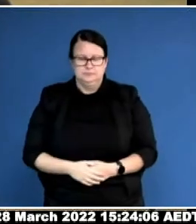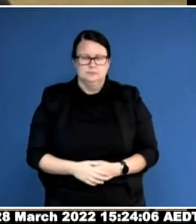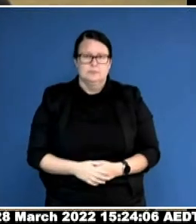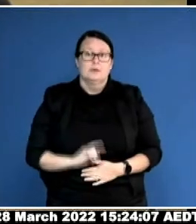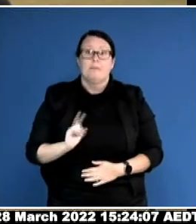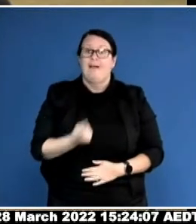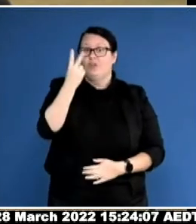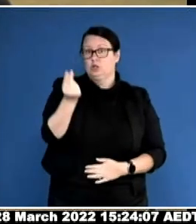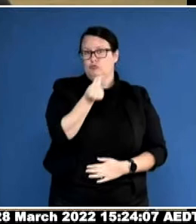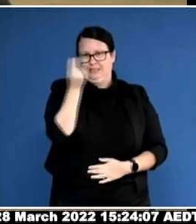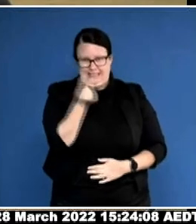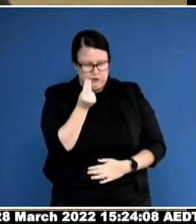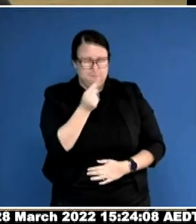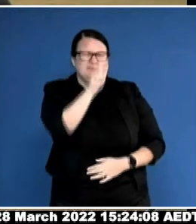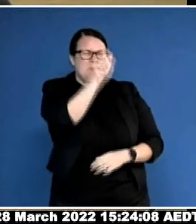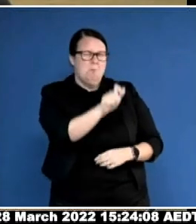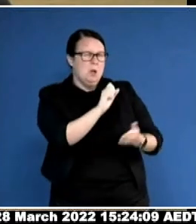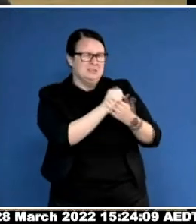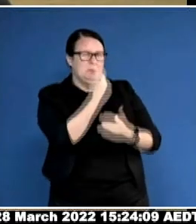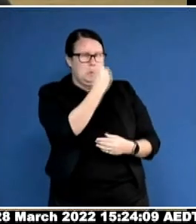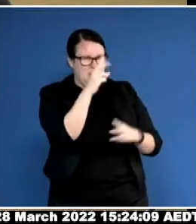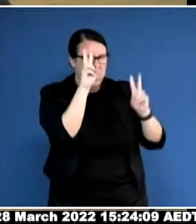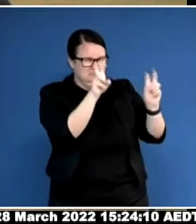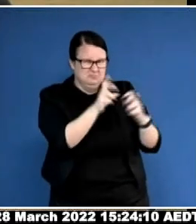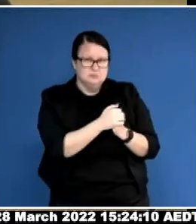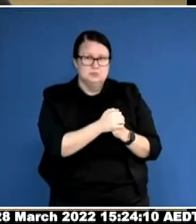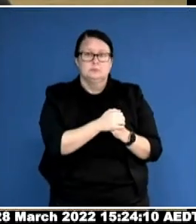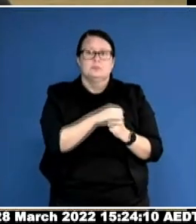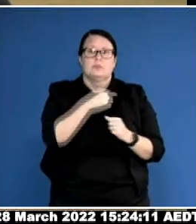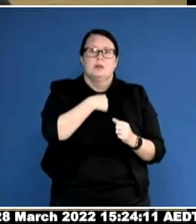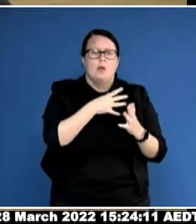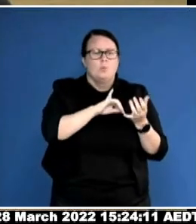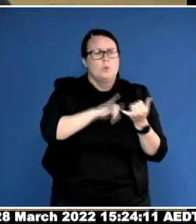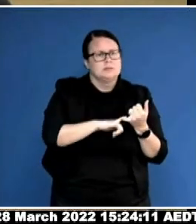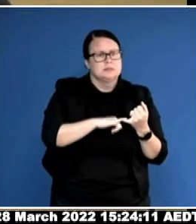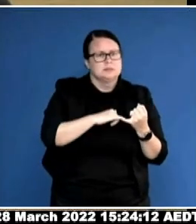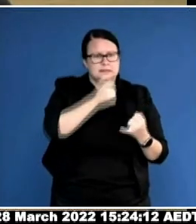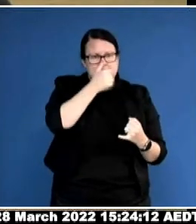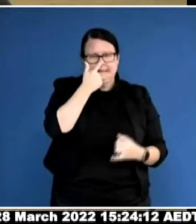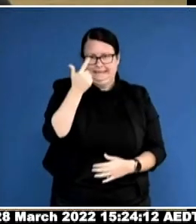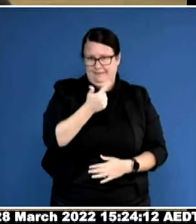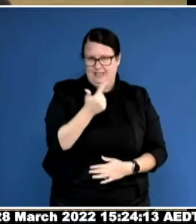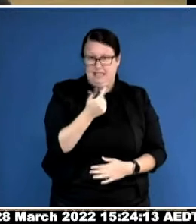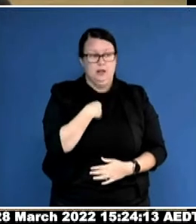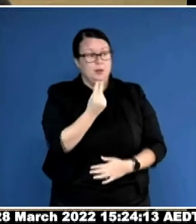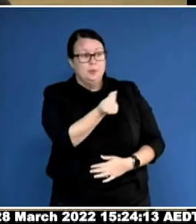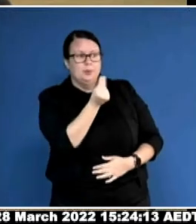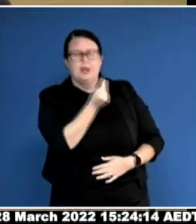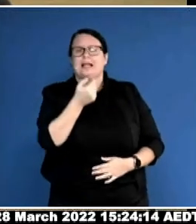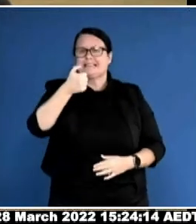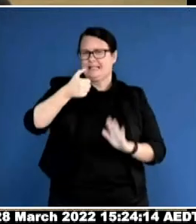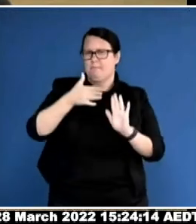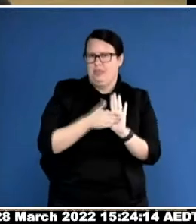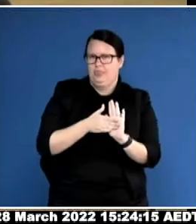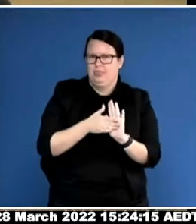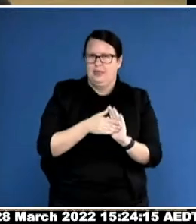person one. I was about 17 years old. This relationship lasted about 6 months. I was reliant